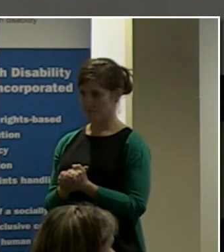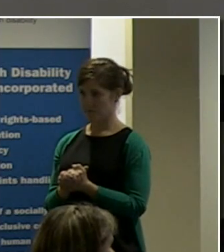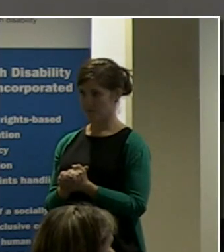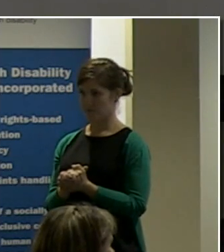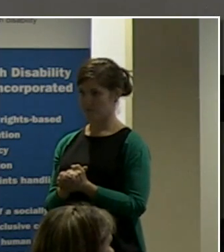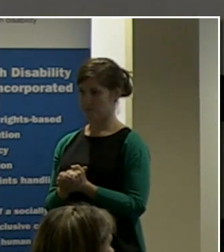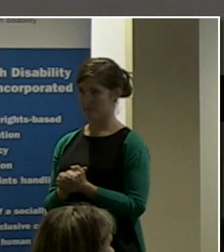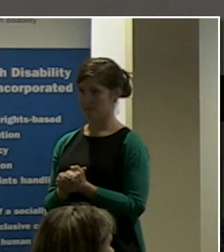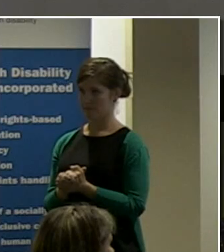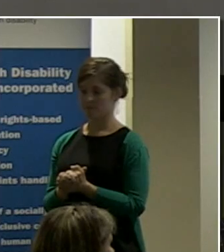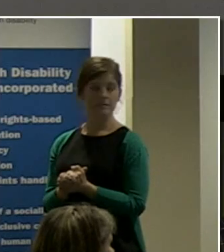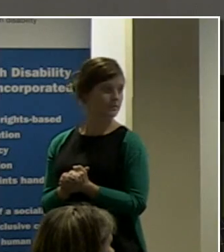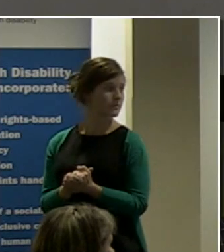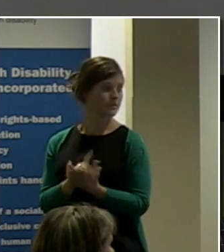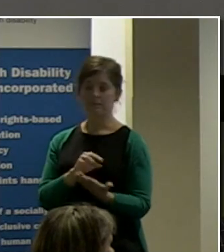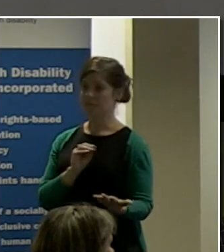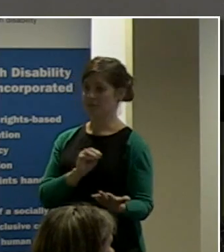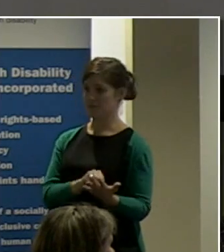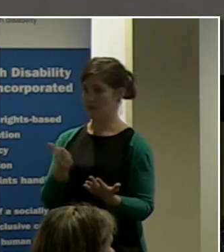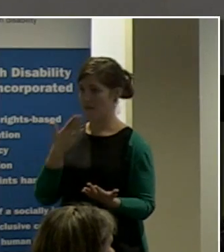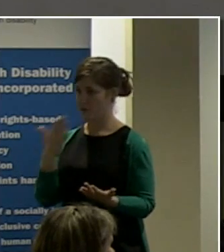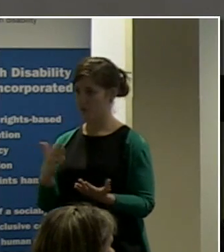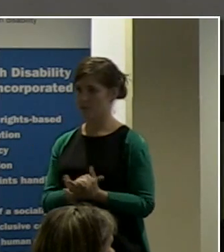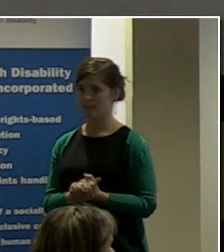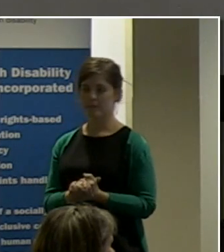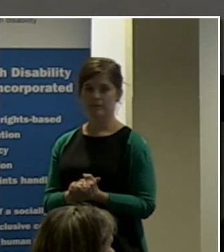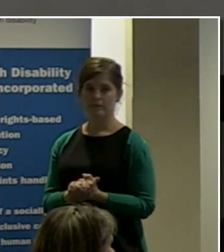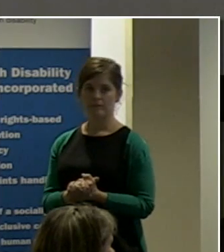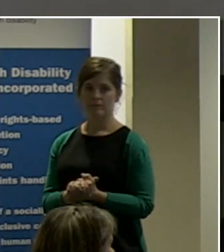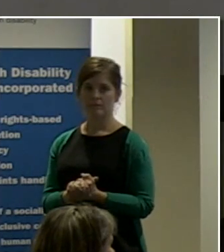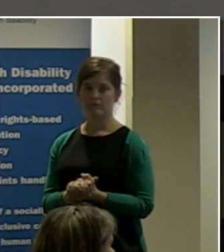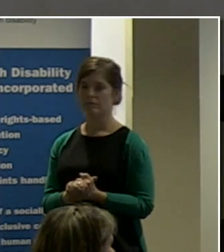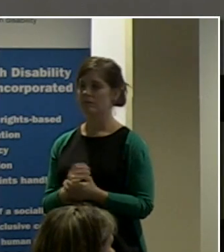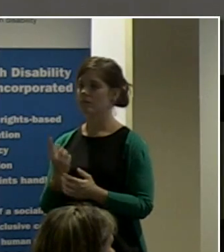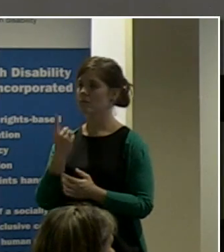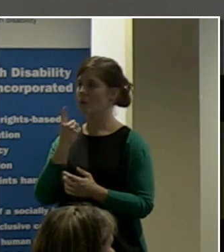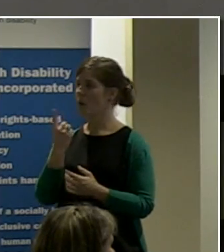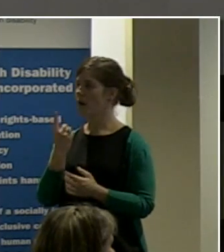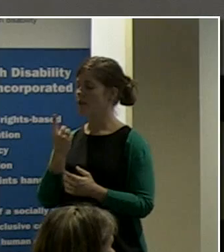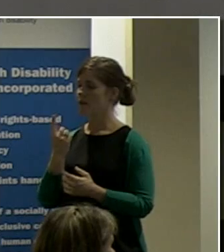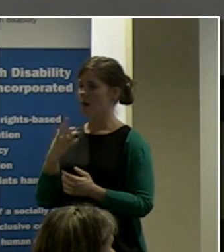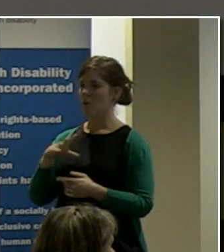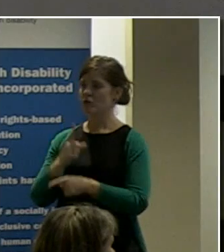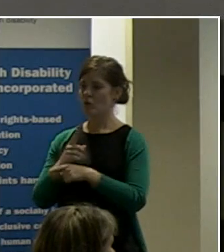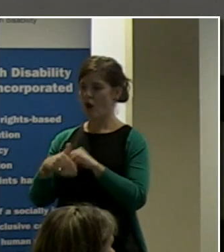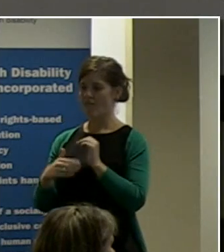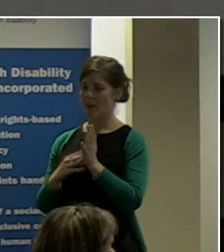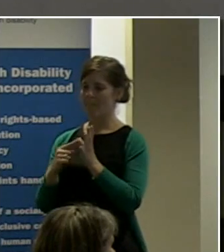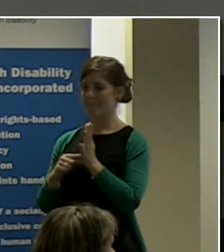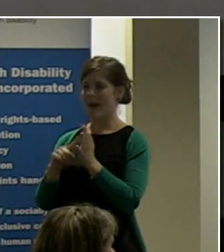Yep. So we've noted that for the minutes, thank you. One of the matters, just want to talk about matters